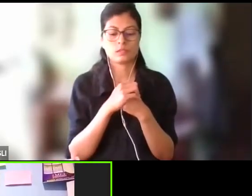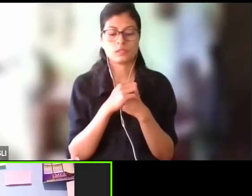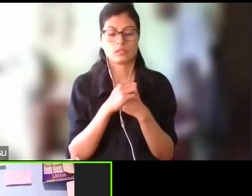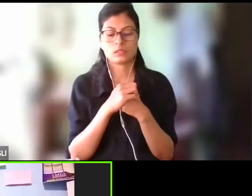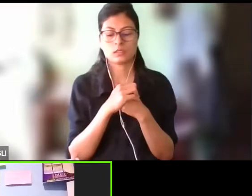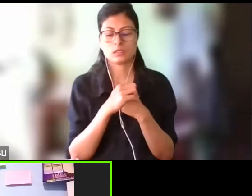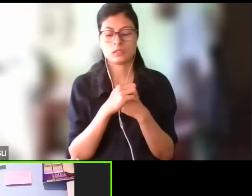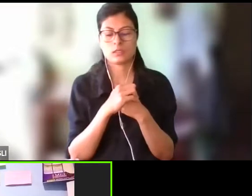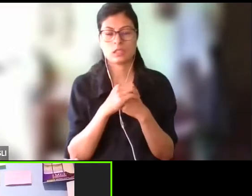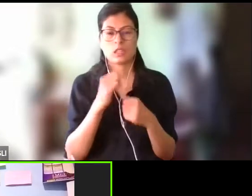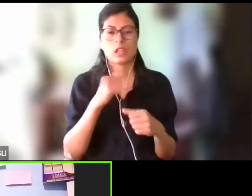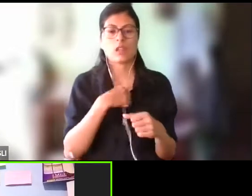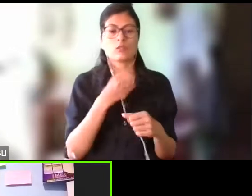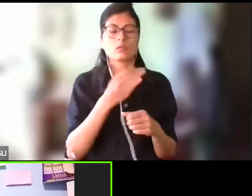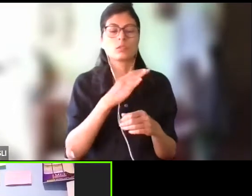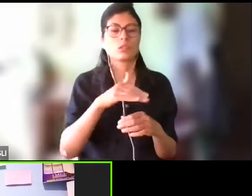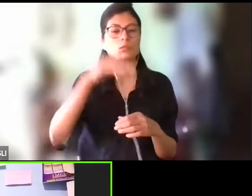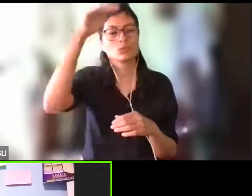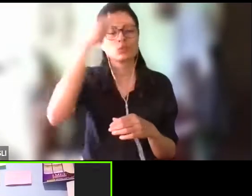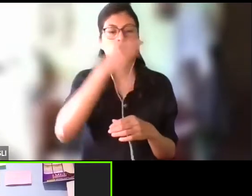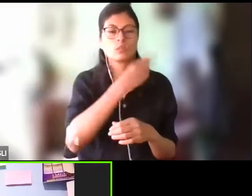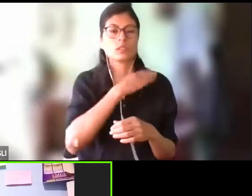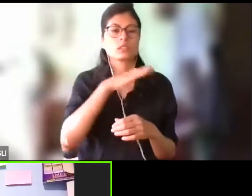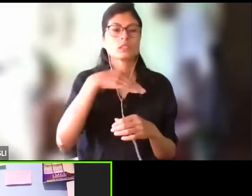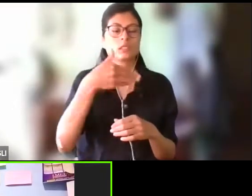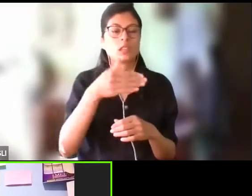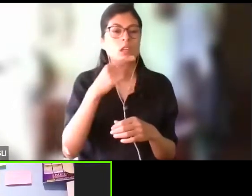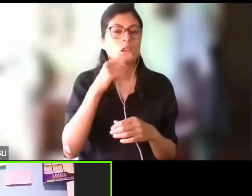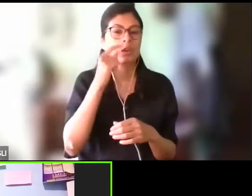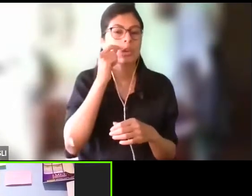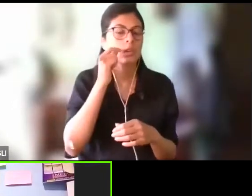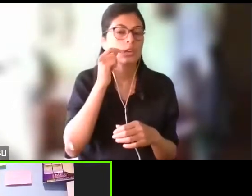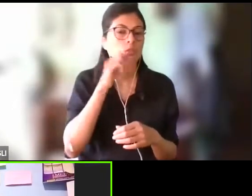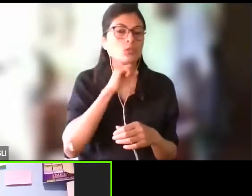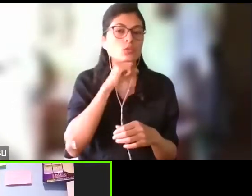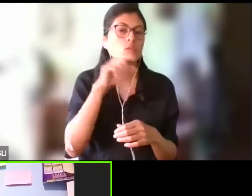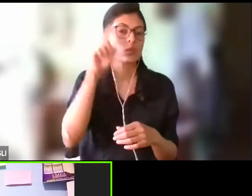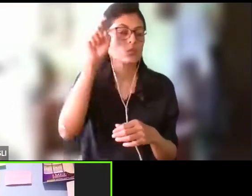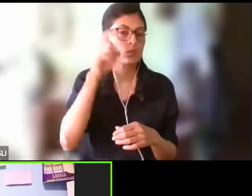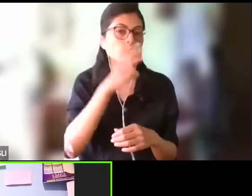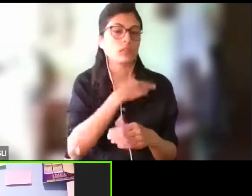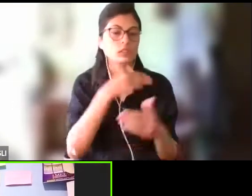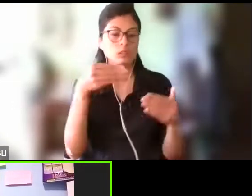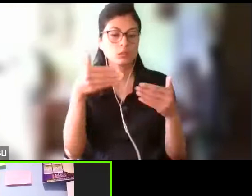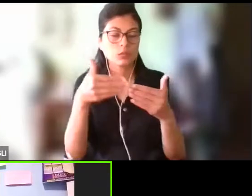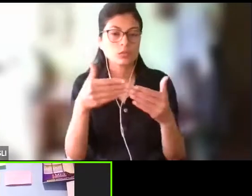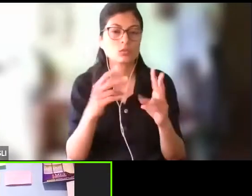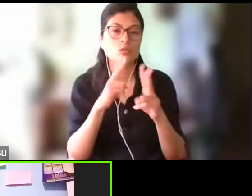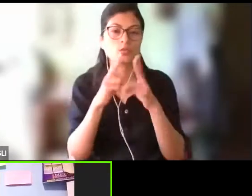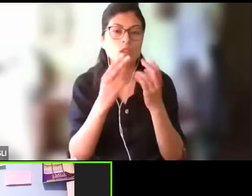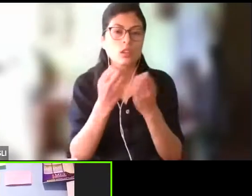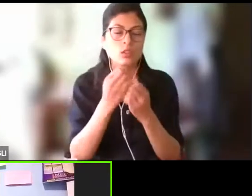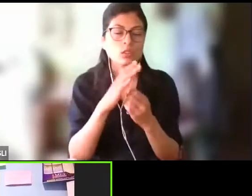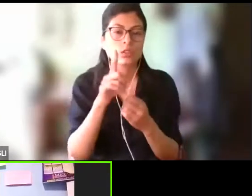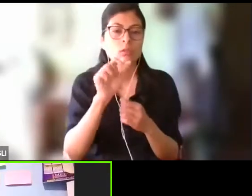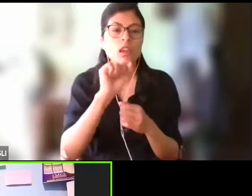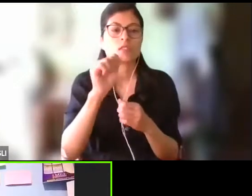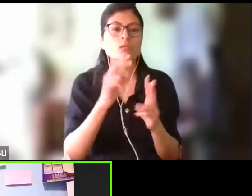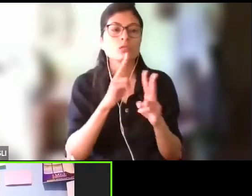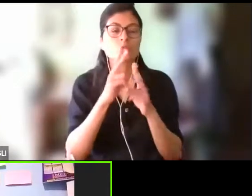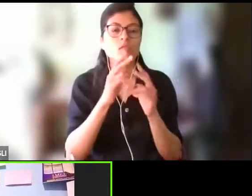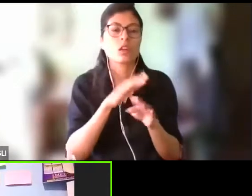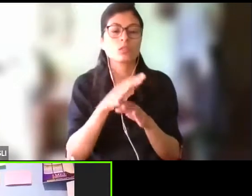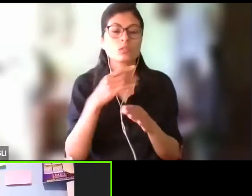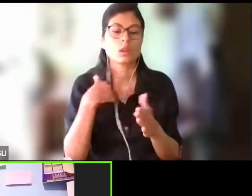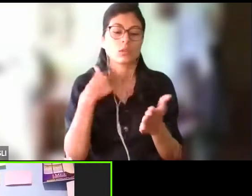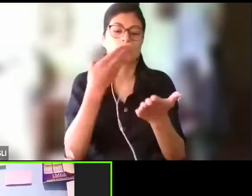are, and you're telling them about something what you've observed, what you've carried out from research,